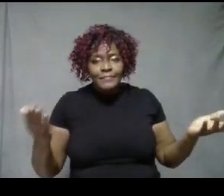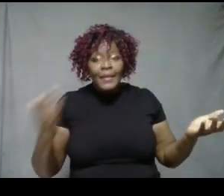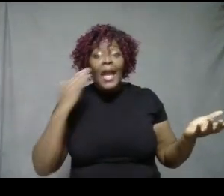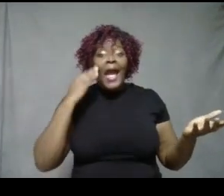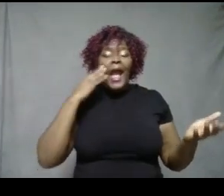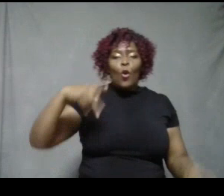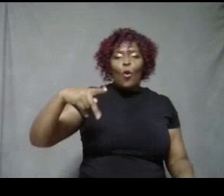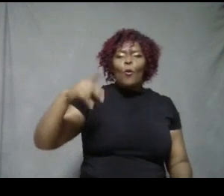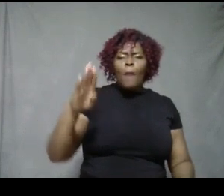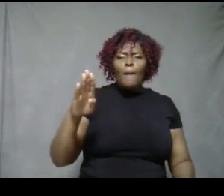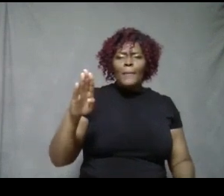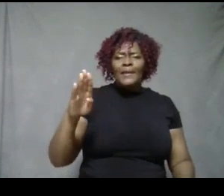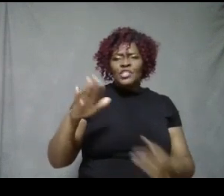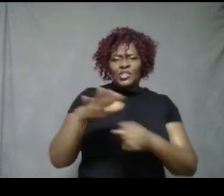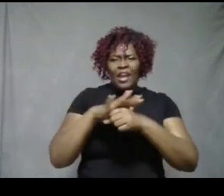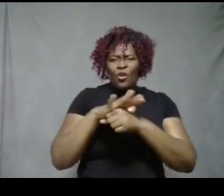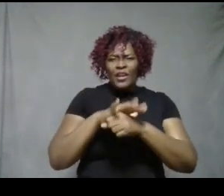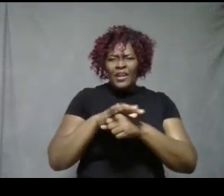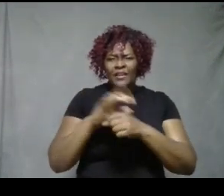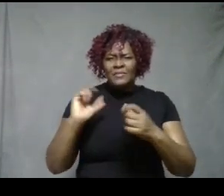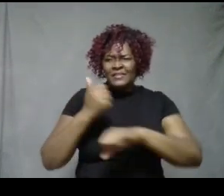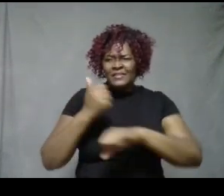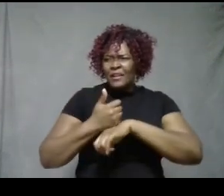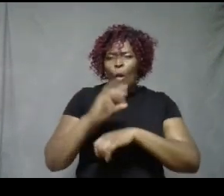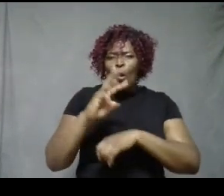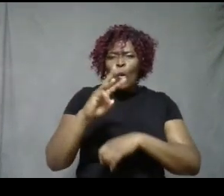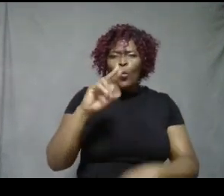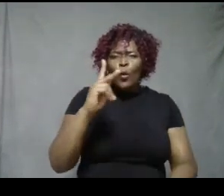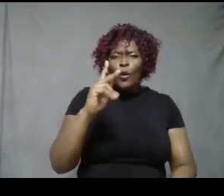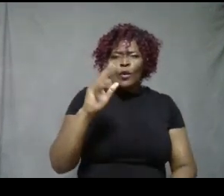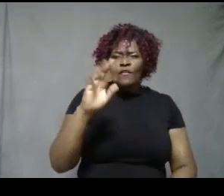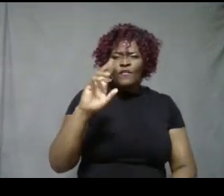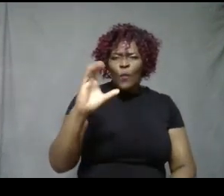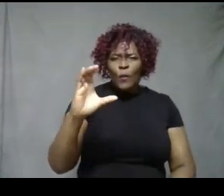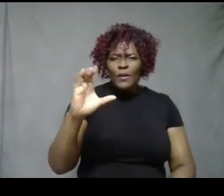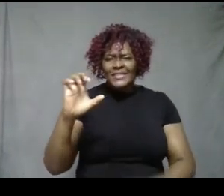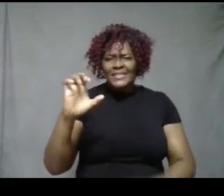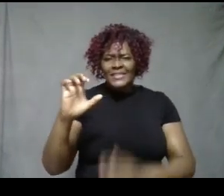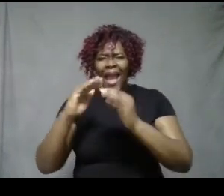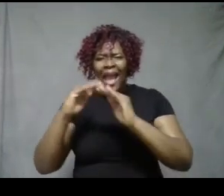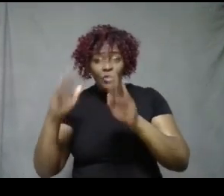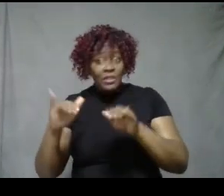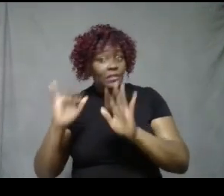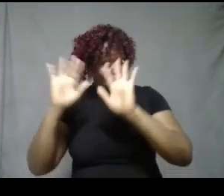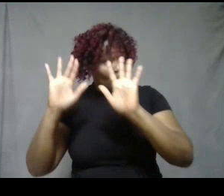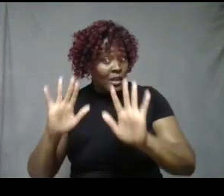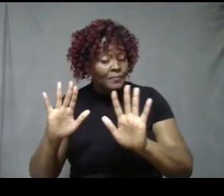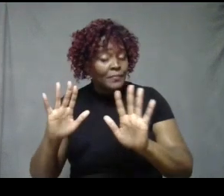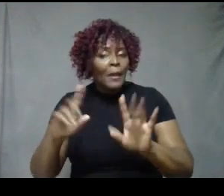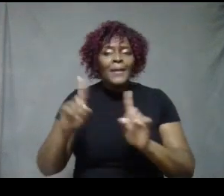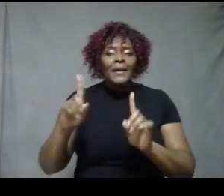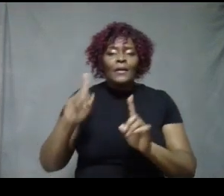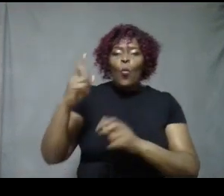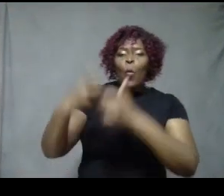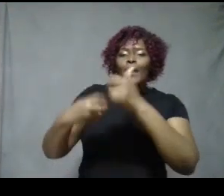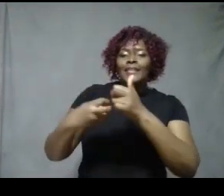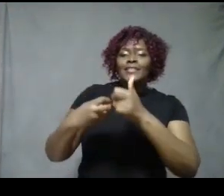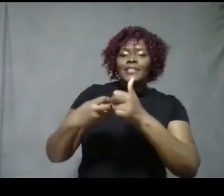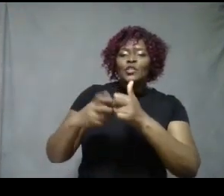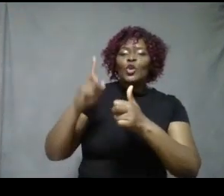County has been working on this issue called workforce housing, and which is very great. But the one issue with it is you have to